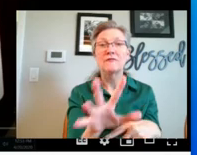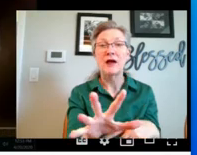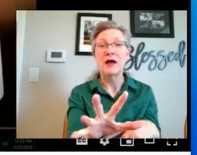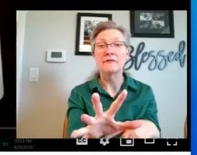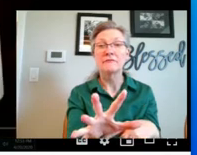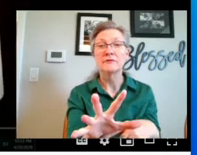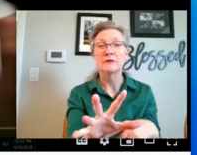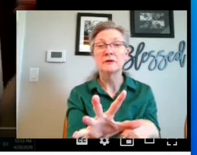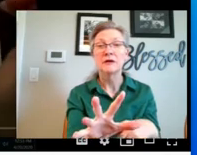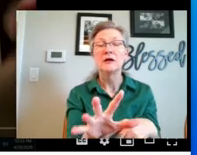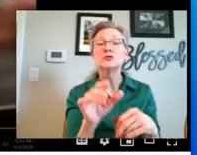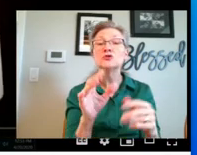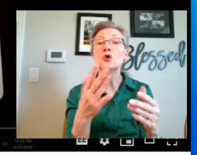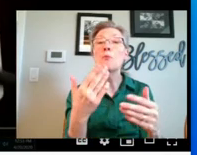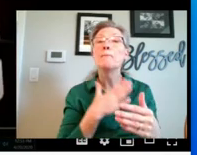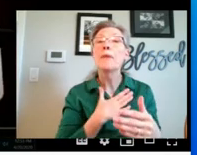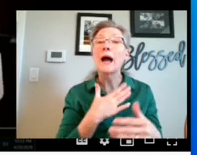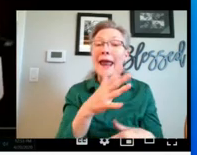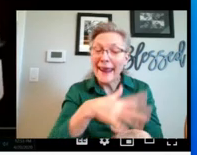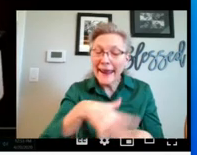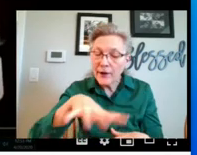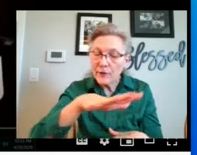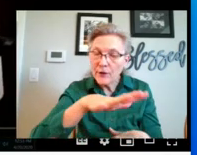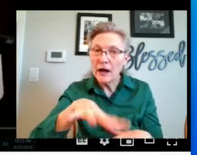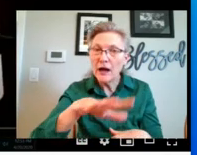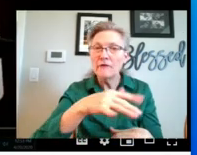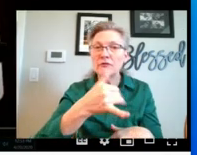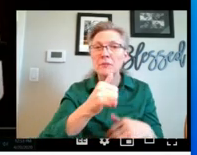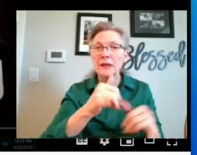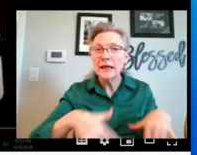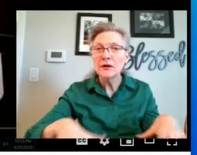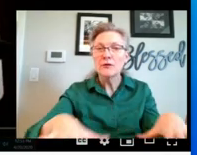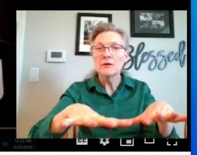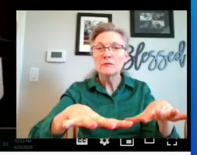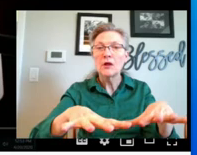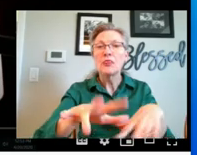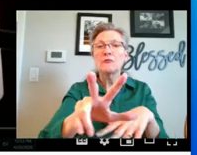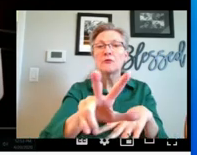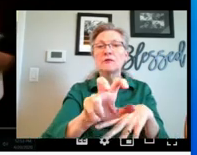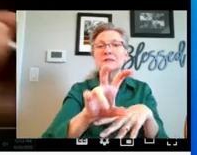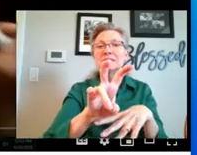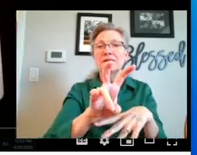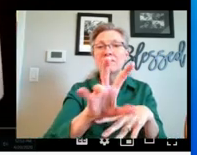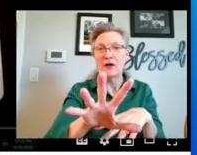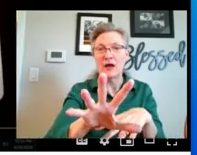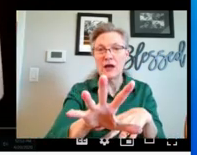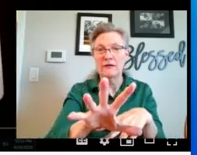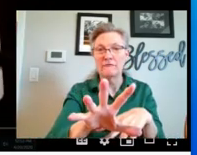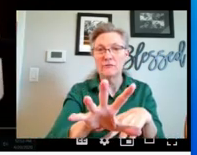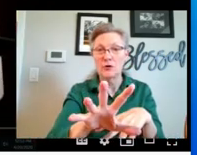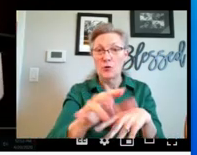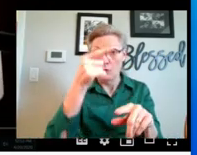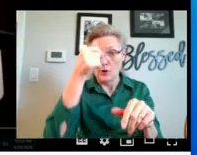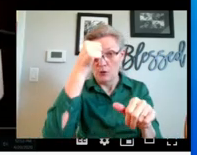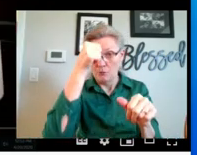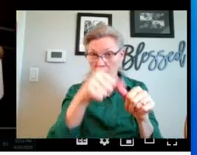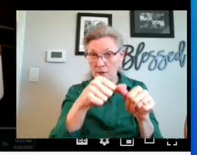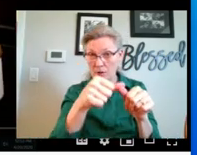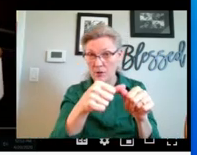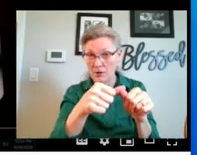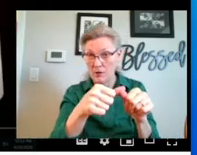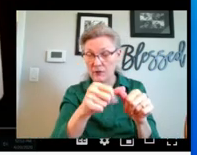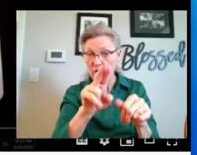So my area of this playground is 375. Now don't forget your units. We know